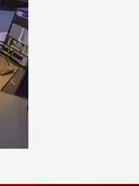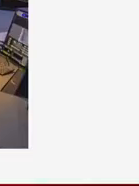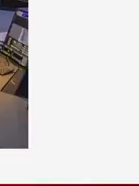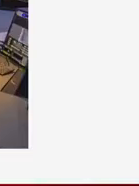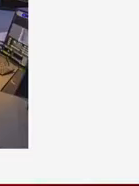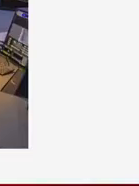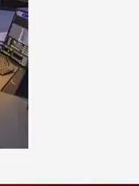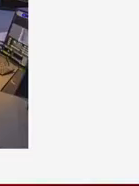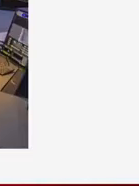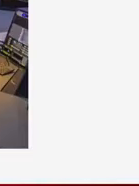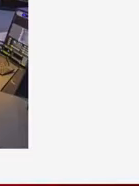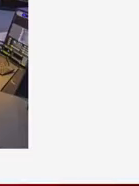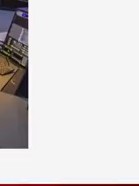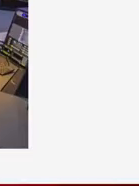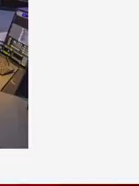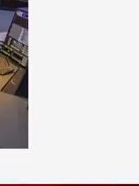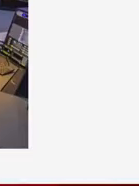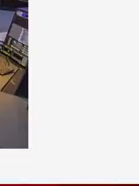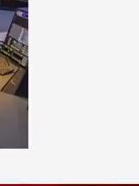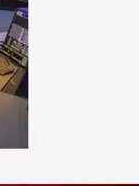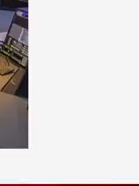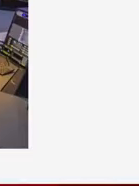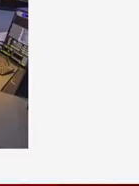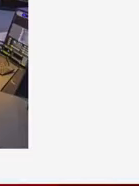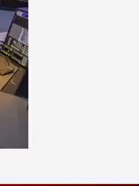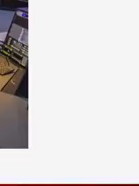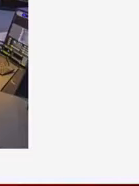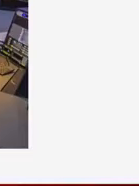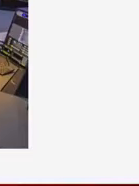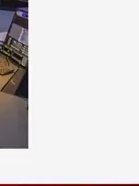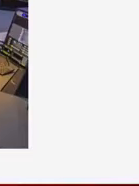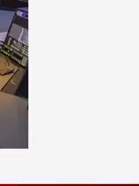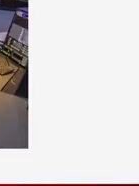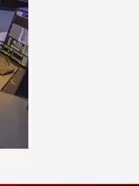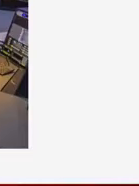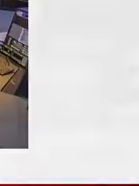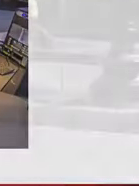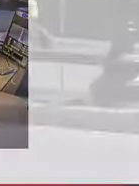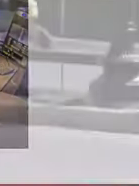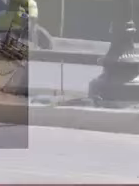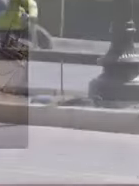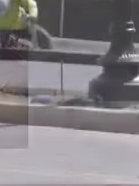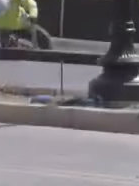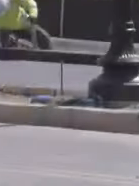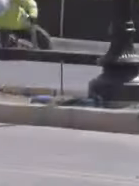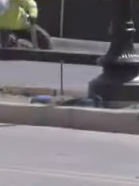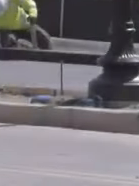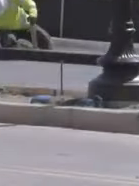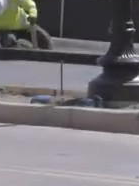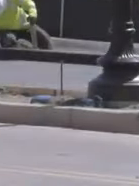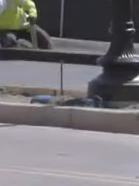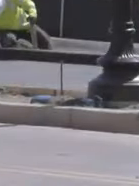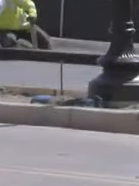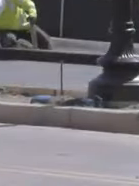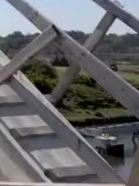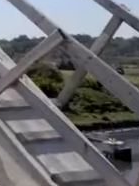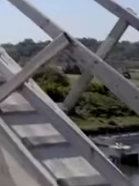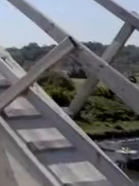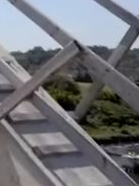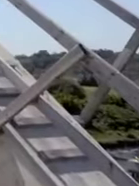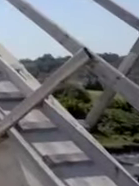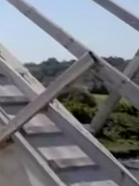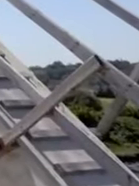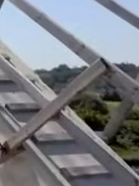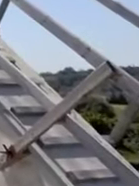We now return to our previously scheduled program, already in progress. Jobs for district residents provides an